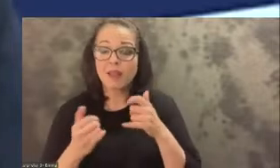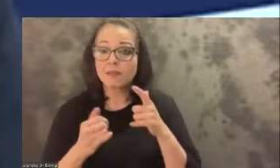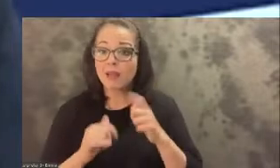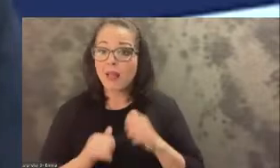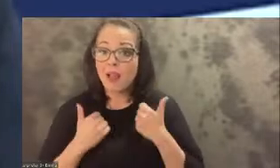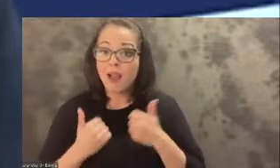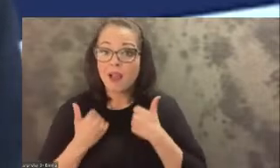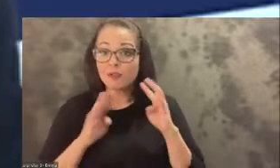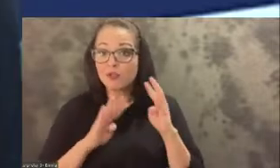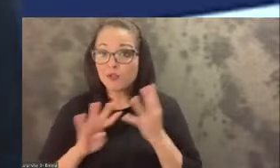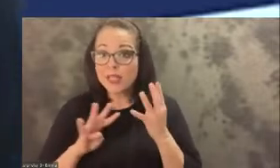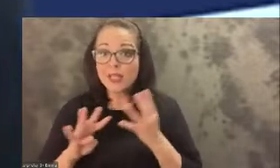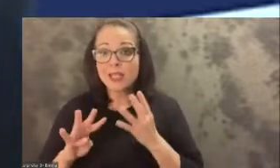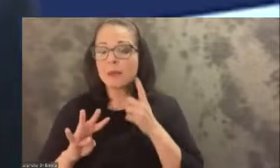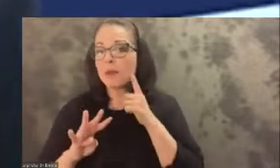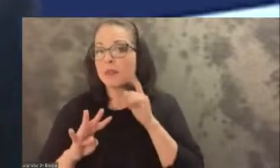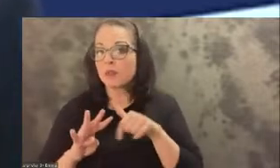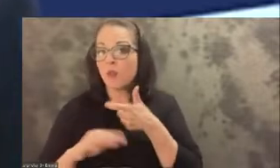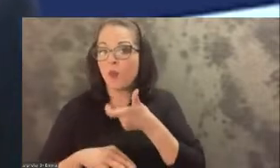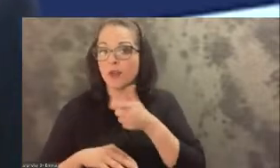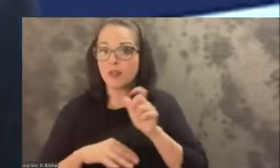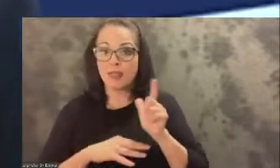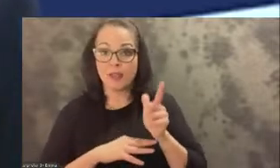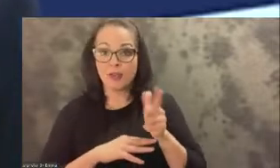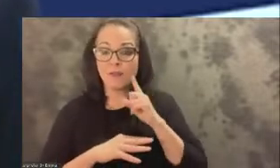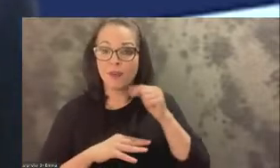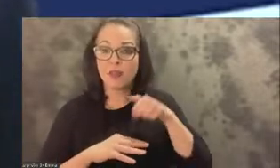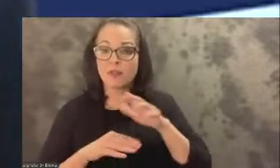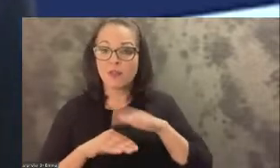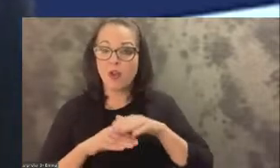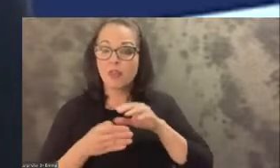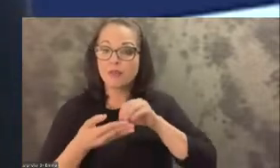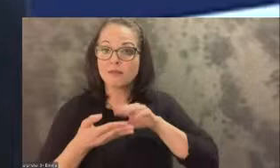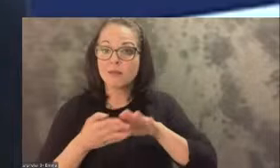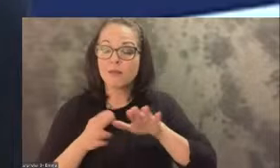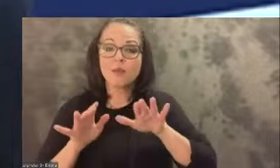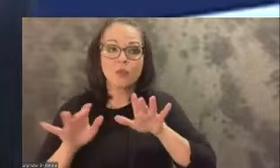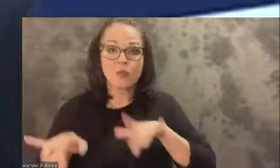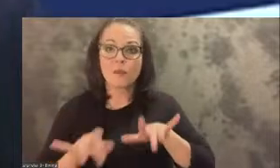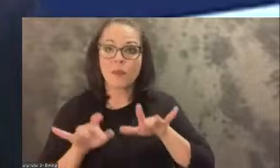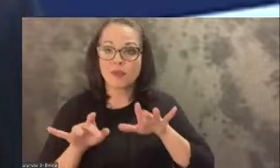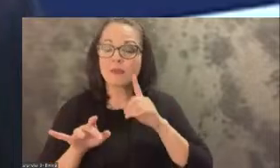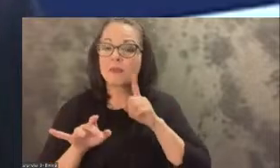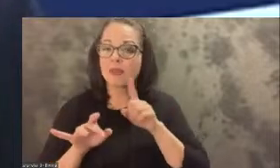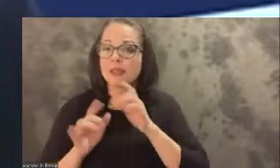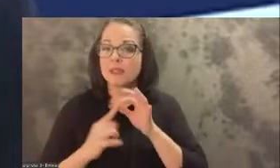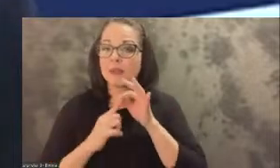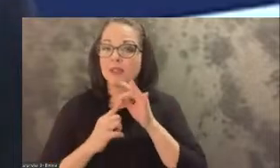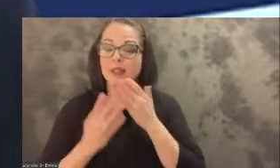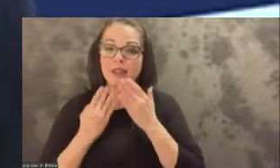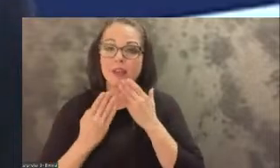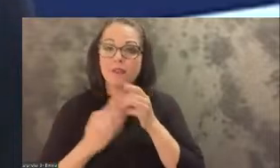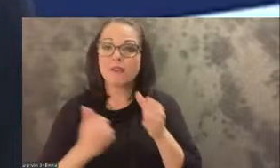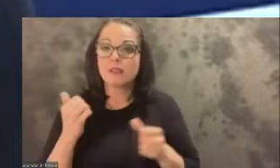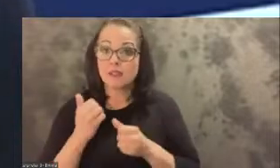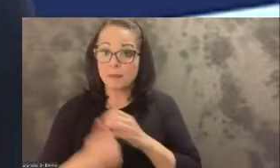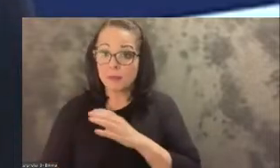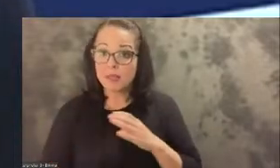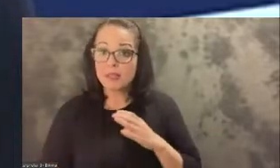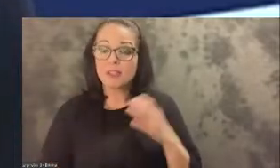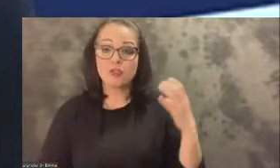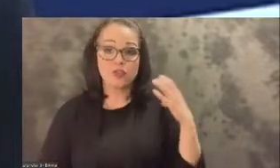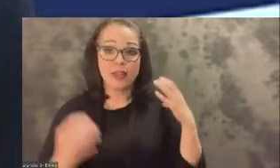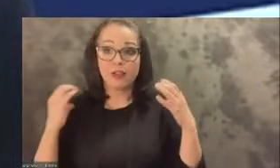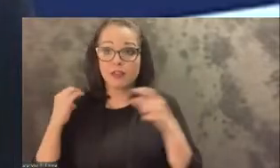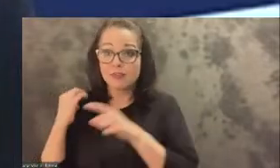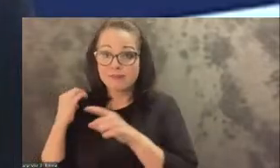who is watching this later on the recorded line. Special thank you to the subcommittee chairs,